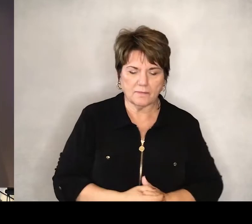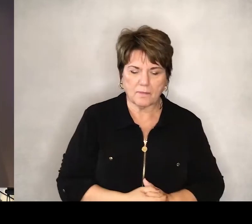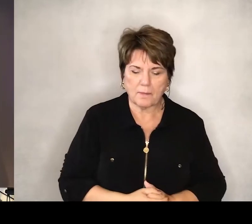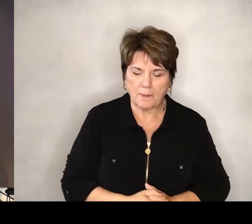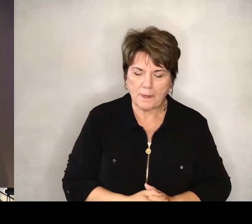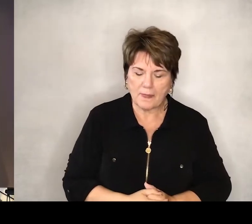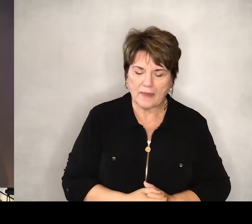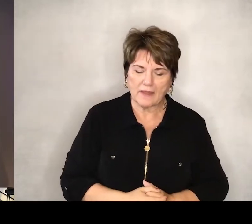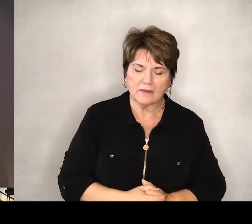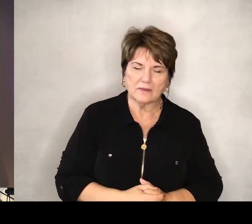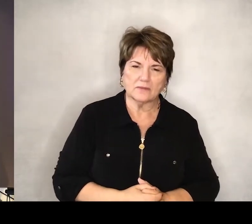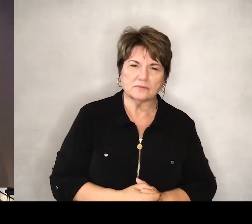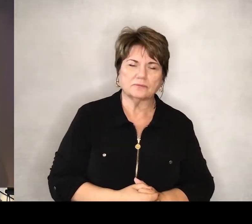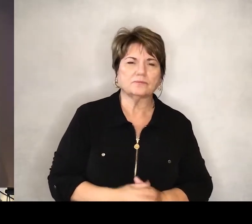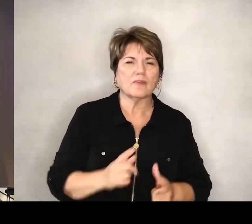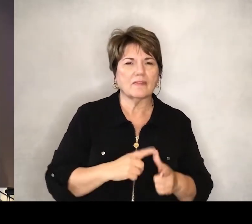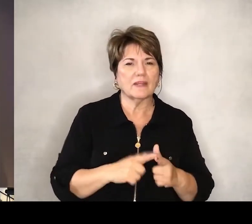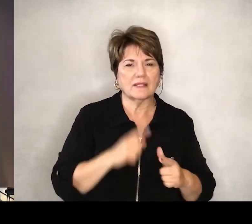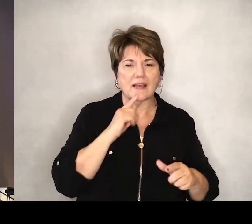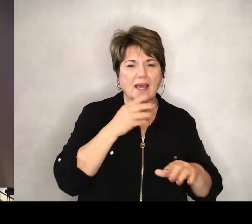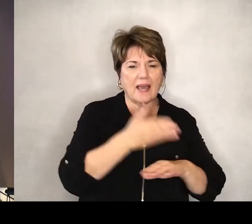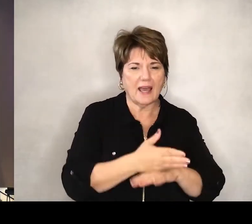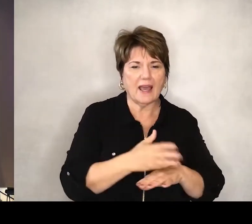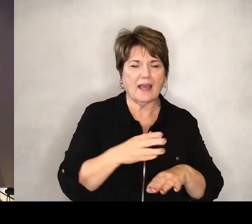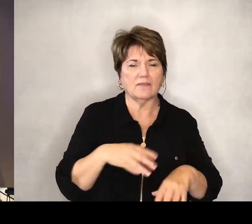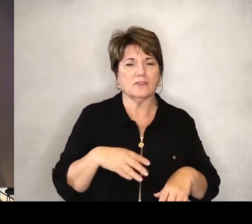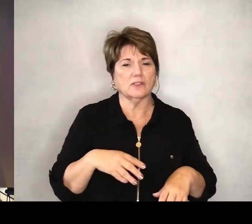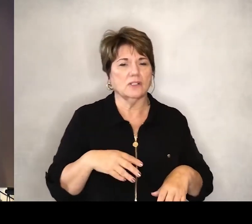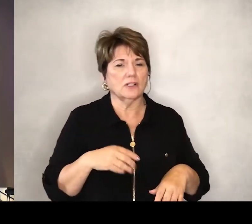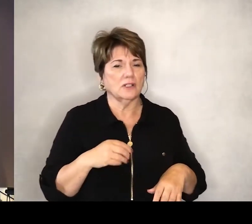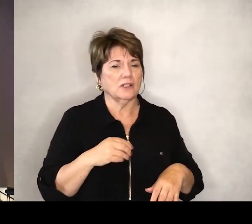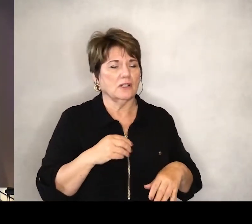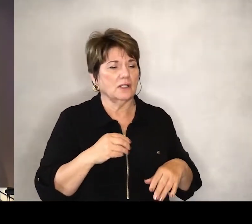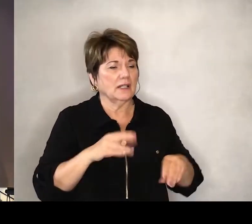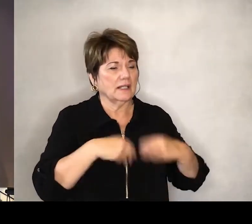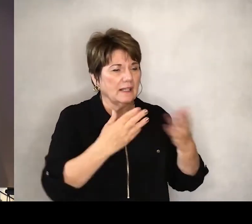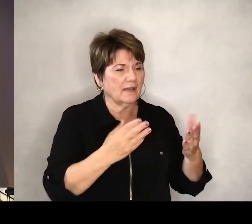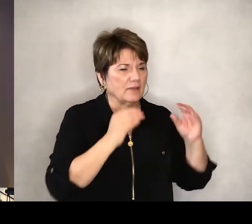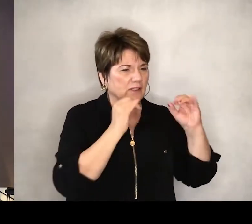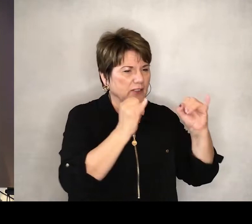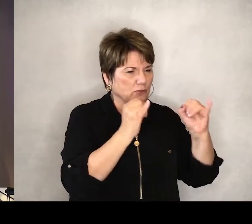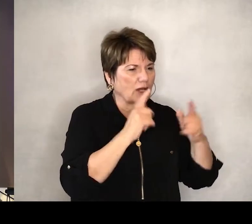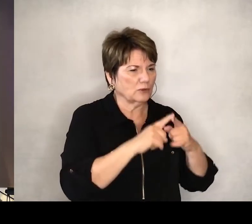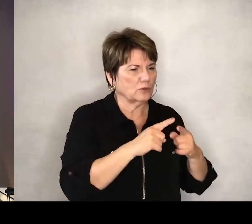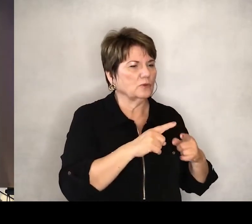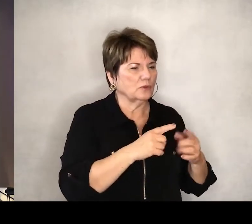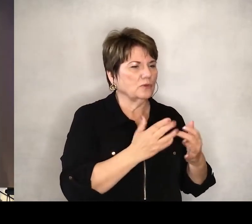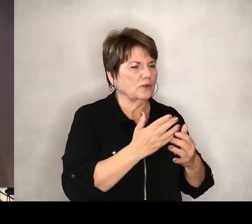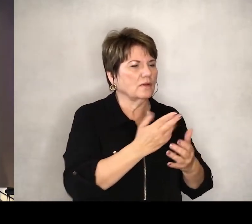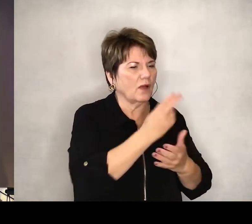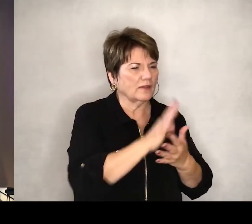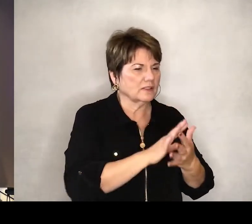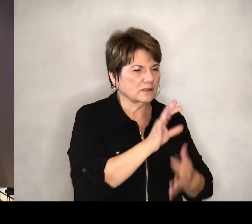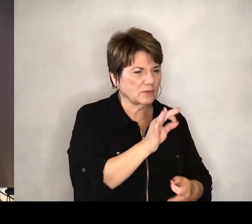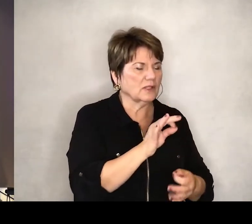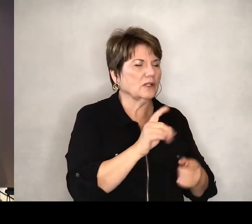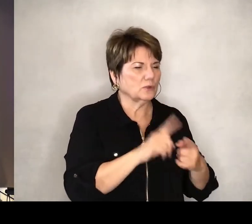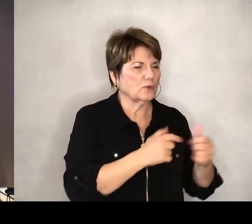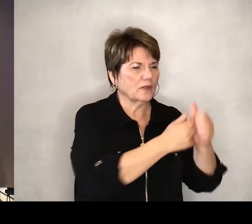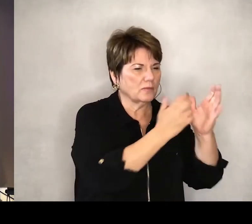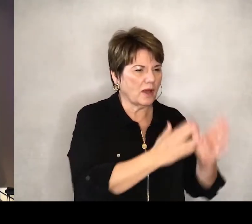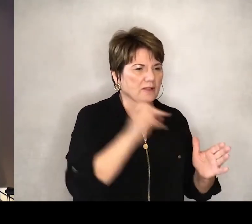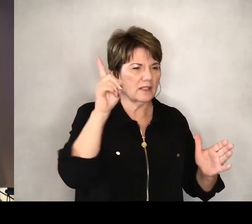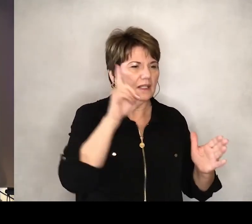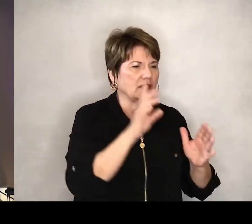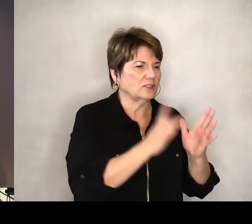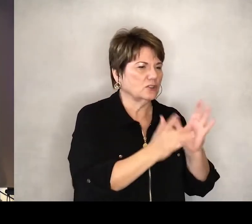us. And then it says, after giving instructions through the Holy Spirit to the apostles he had chosen. So